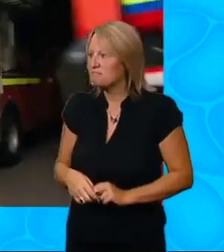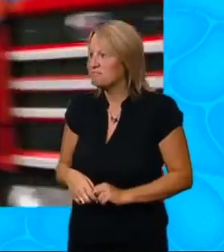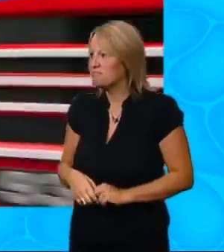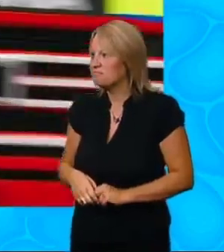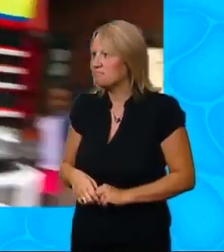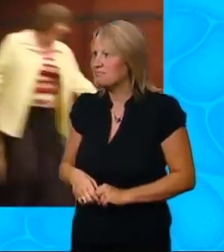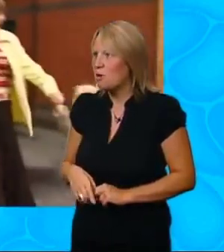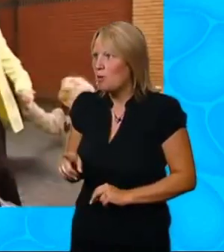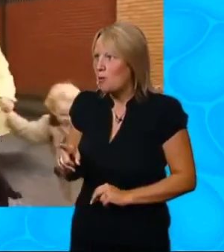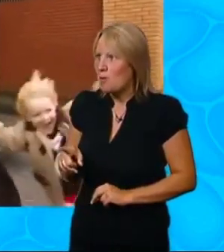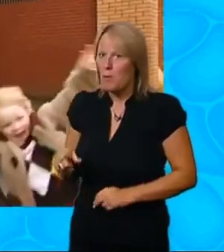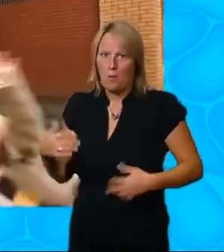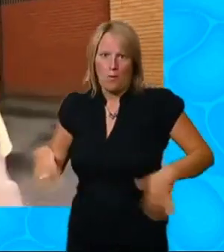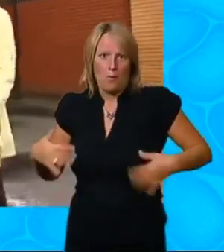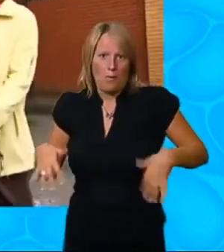Whoa!